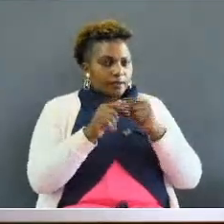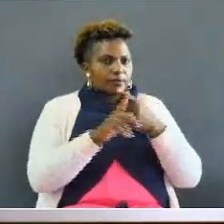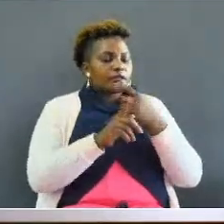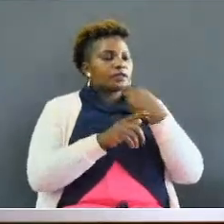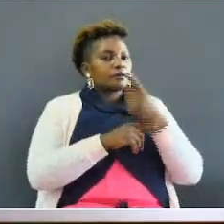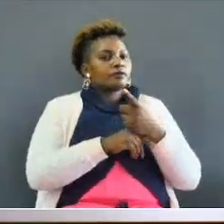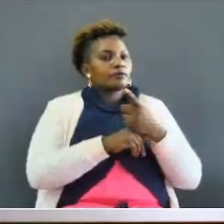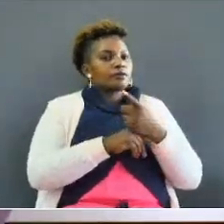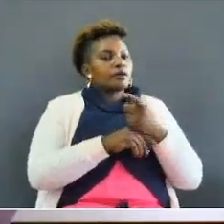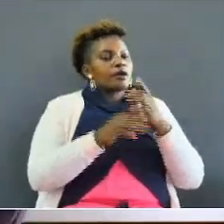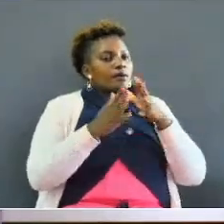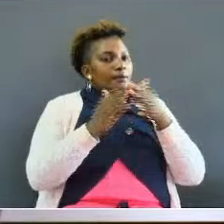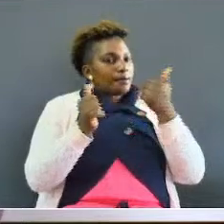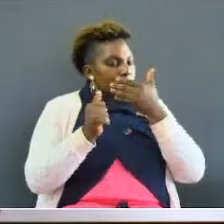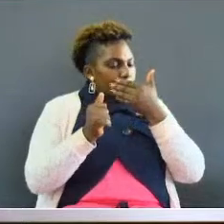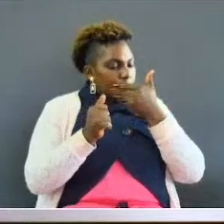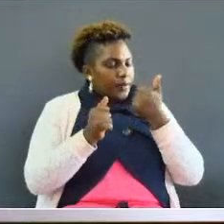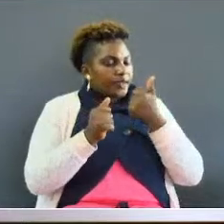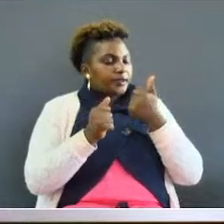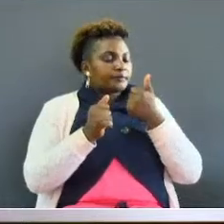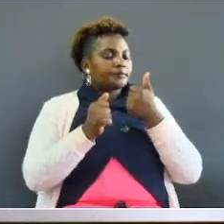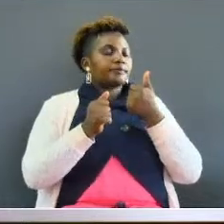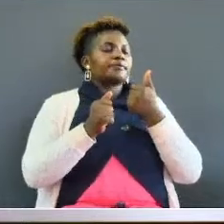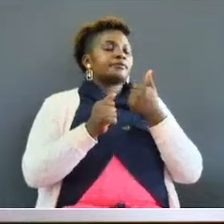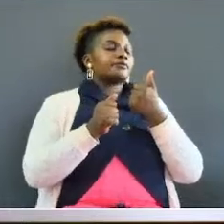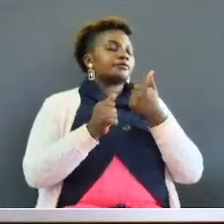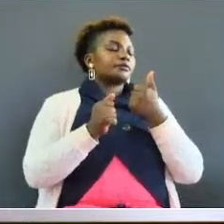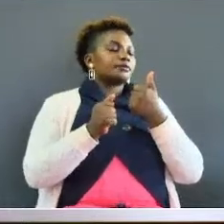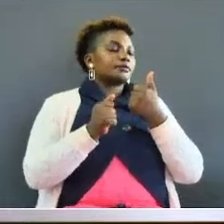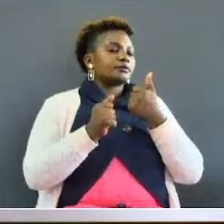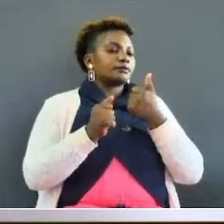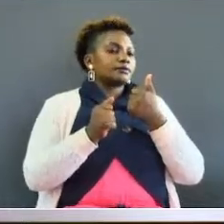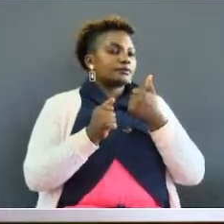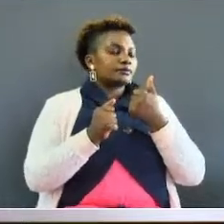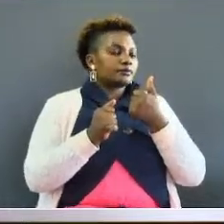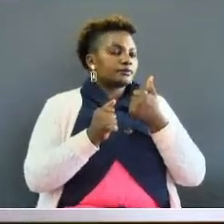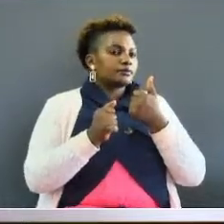told, but they are much more rare, even the